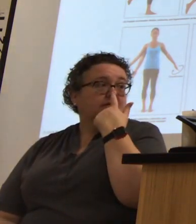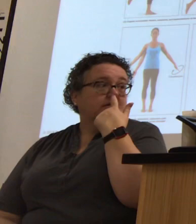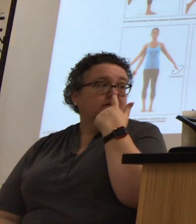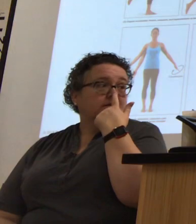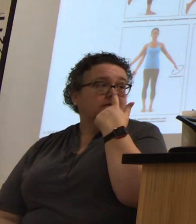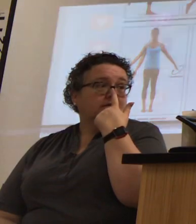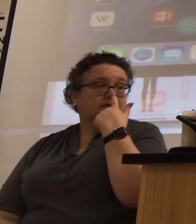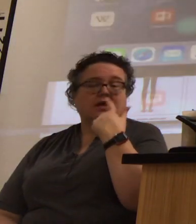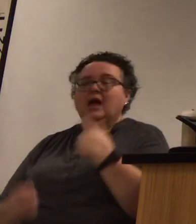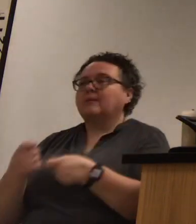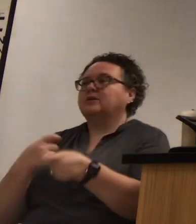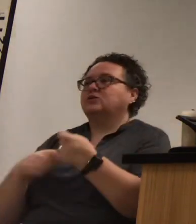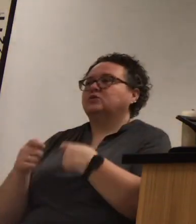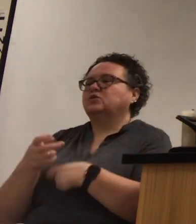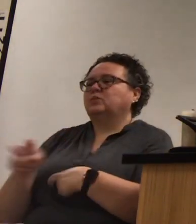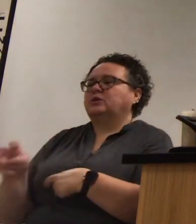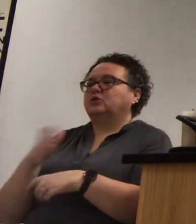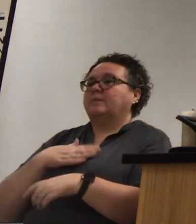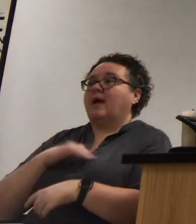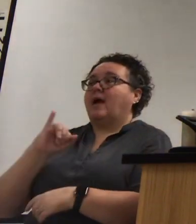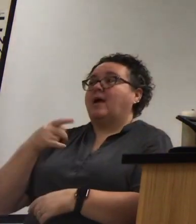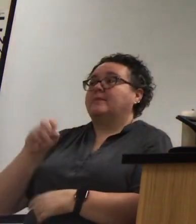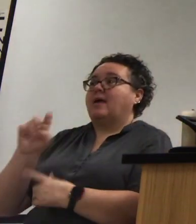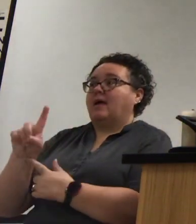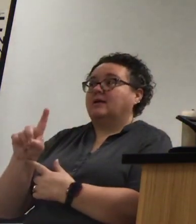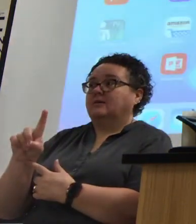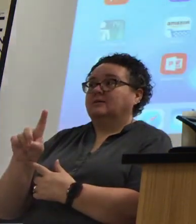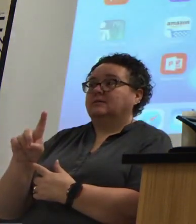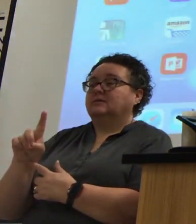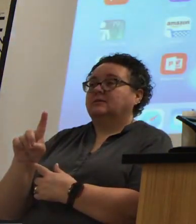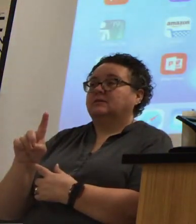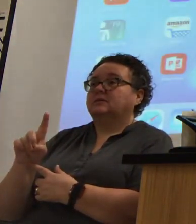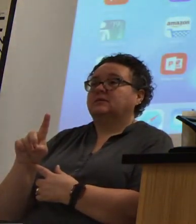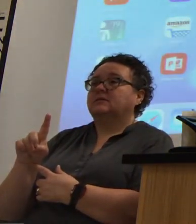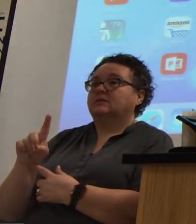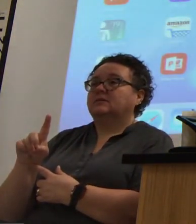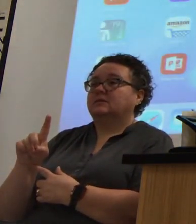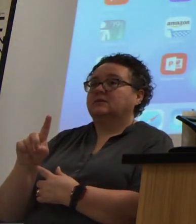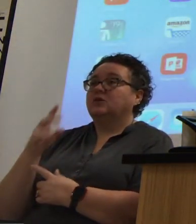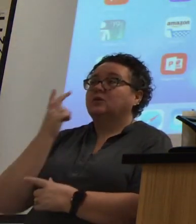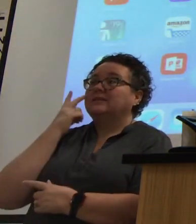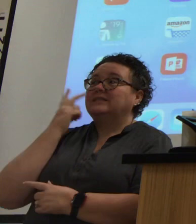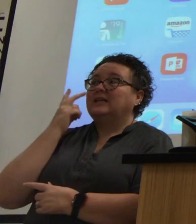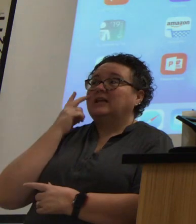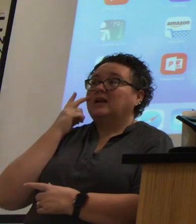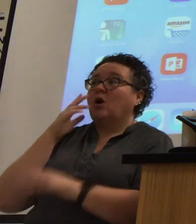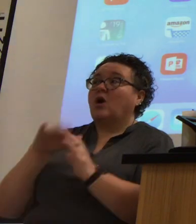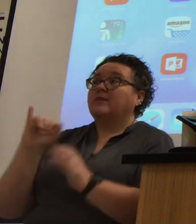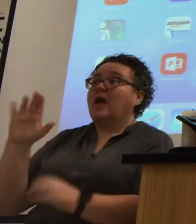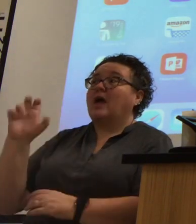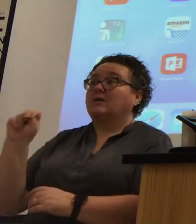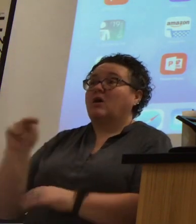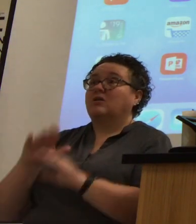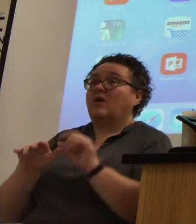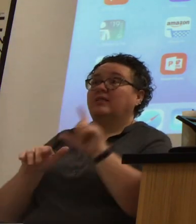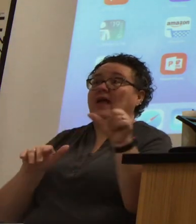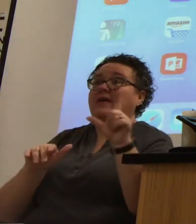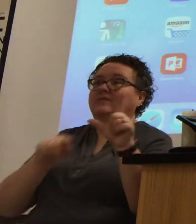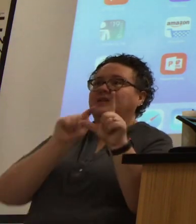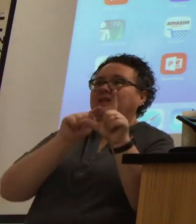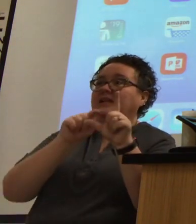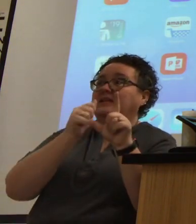Let me switch to my iPad, and if you look to the left, there's a little icon there. It says 19. That's the